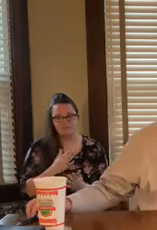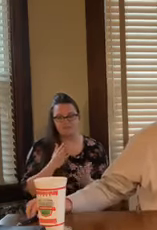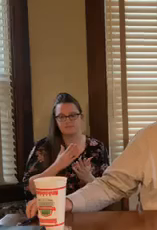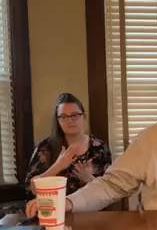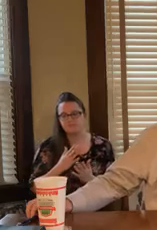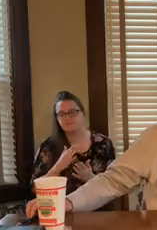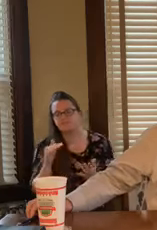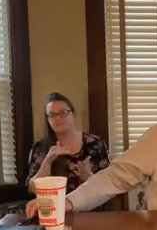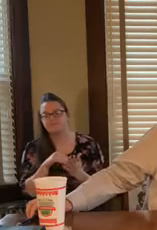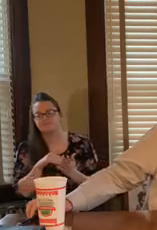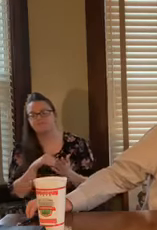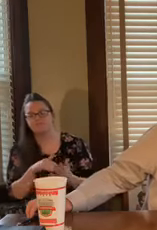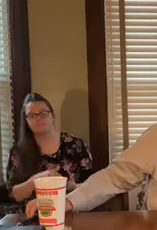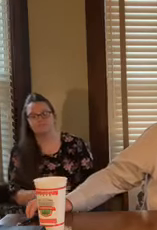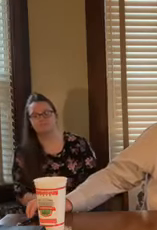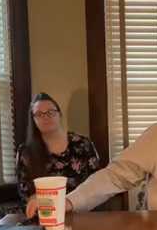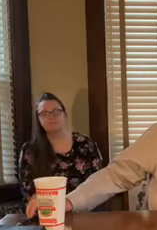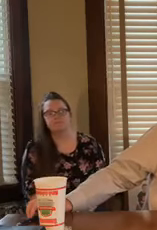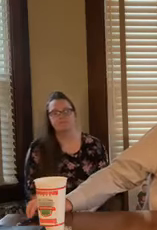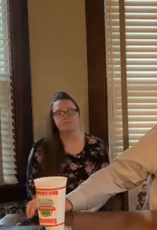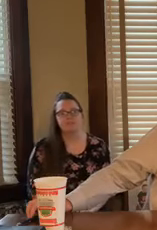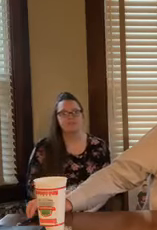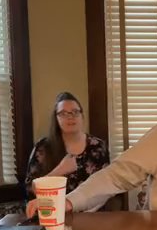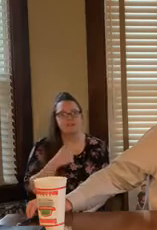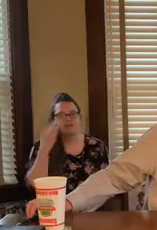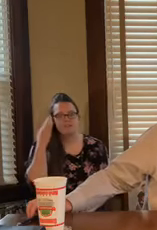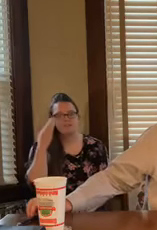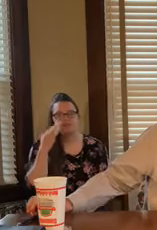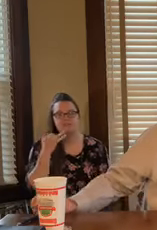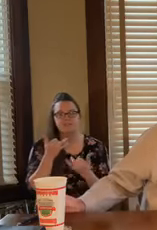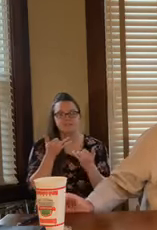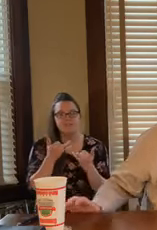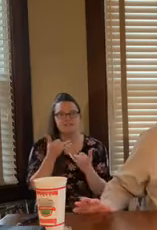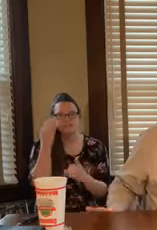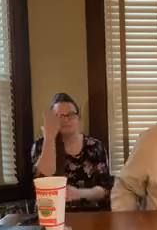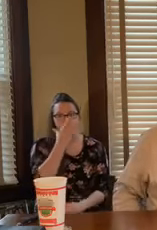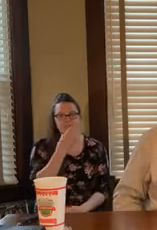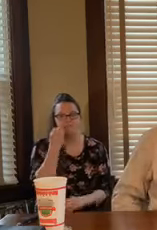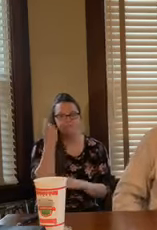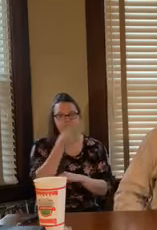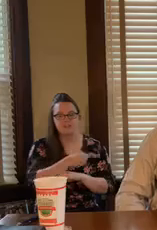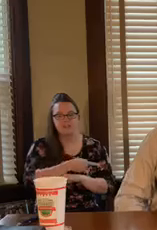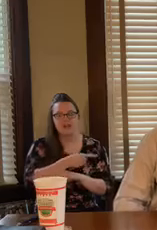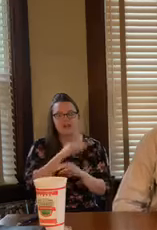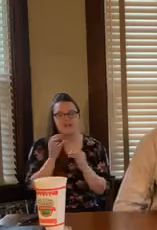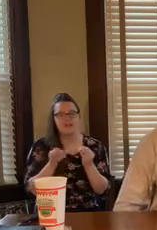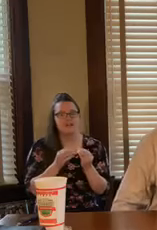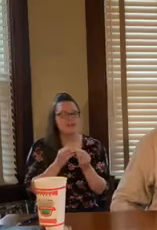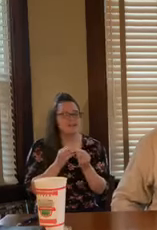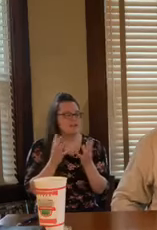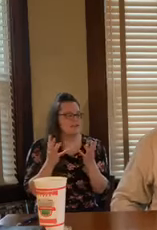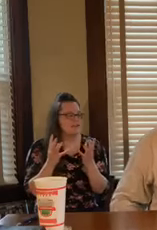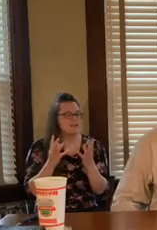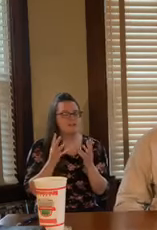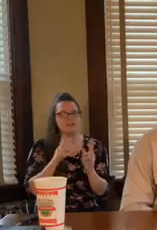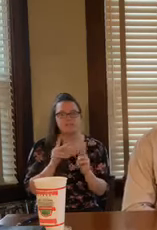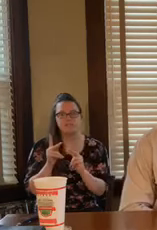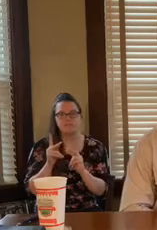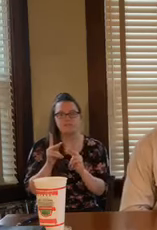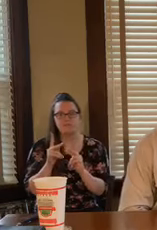again. I know today was a beautiful day, and a lot of people, including myself, spent some time